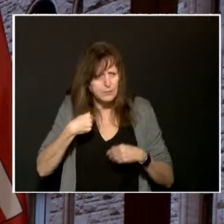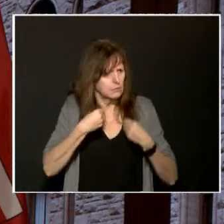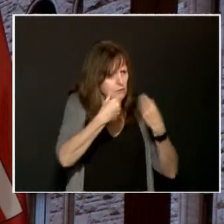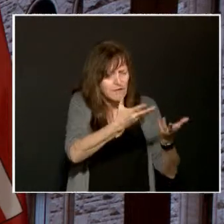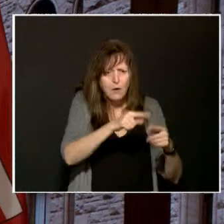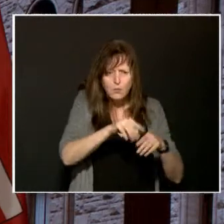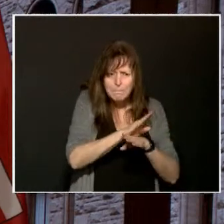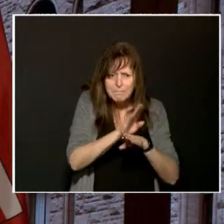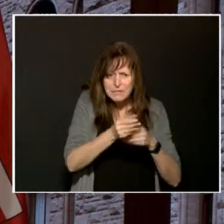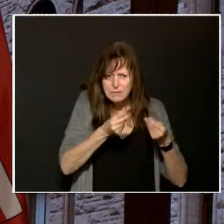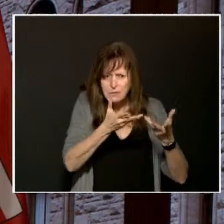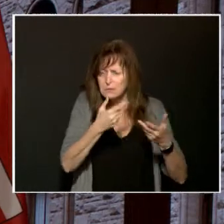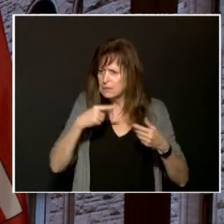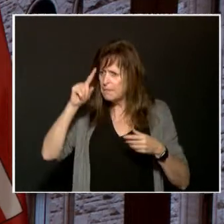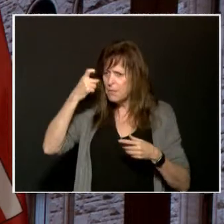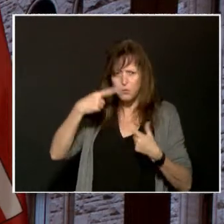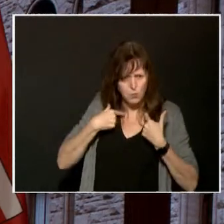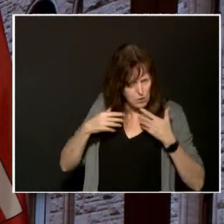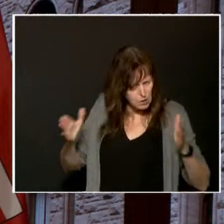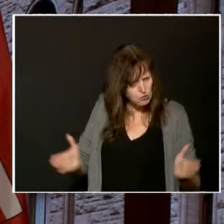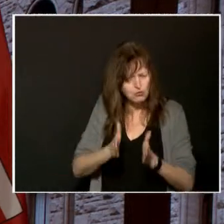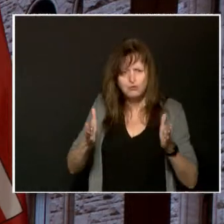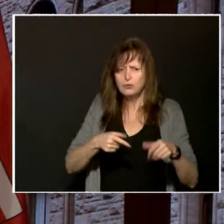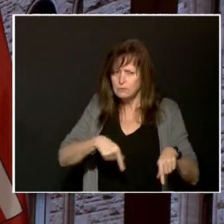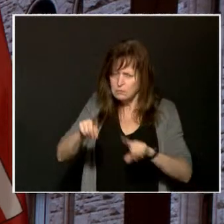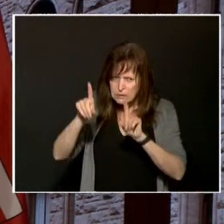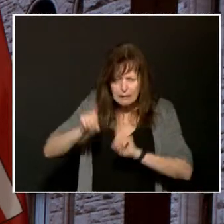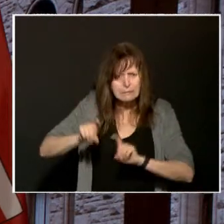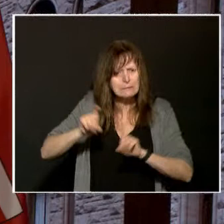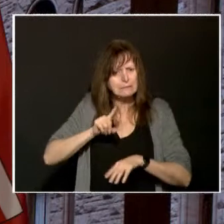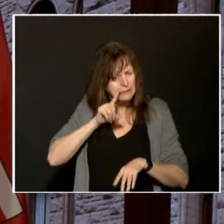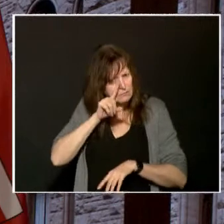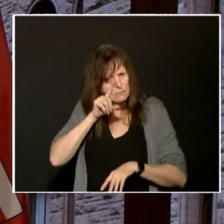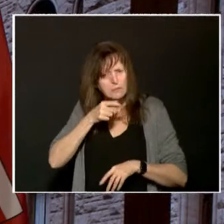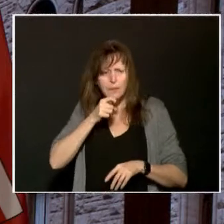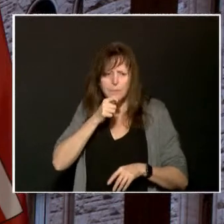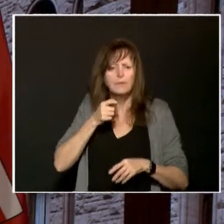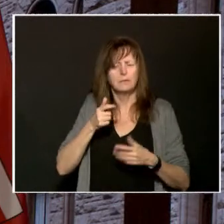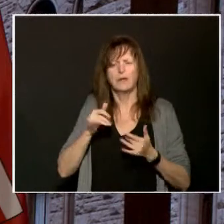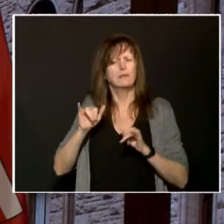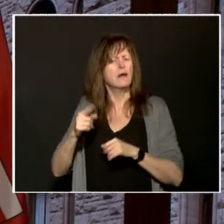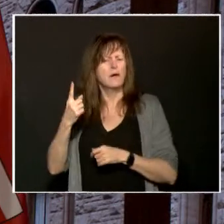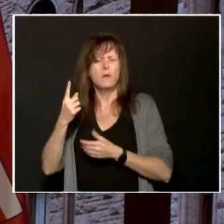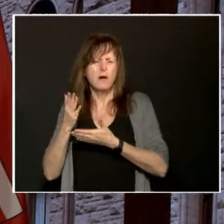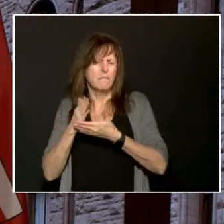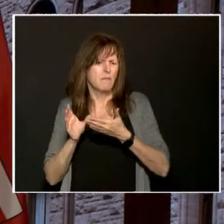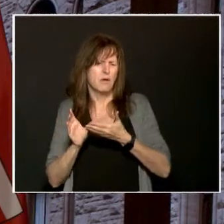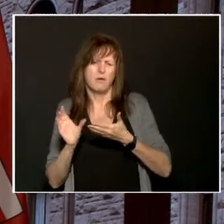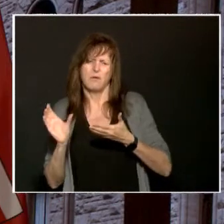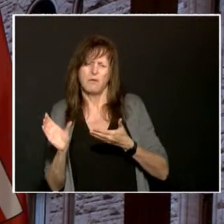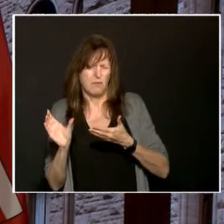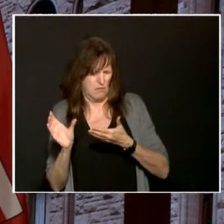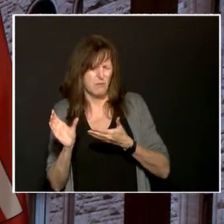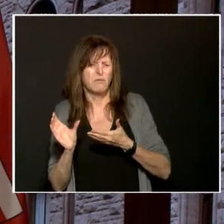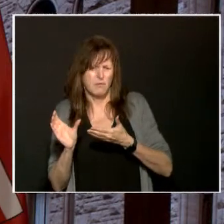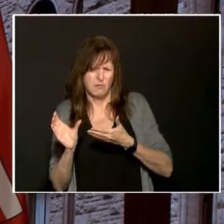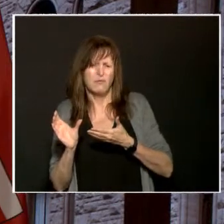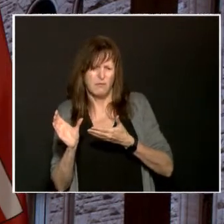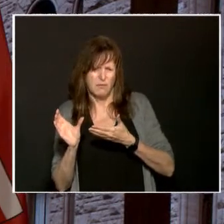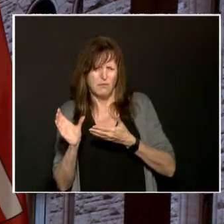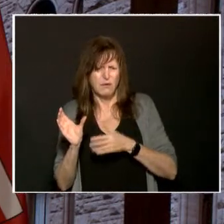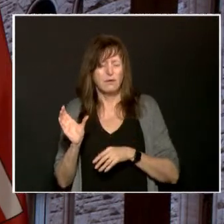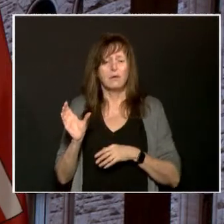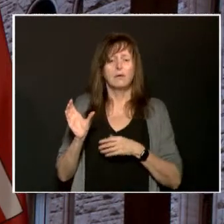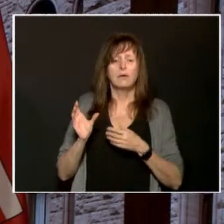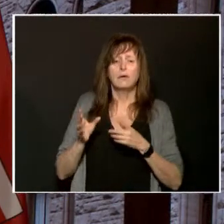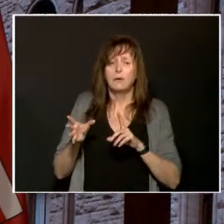testing. But I think, testing is only one part of the armamentarium. You have to have good case and contact follow-up. You have to have